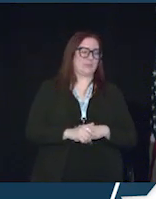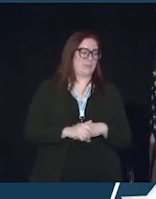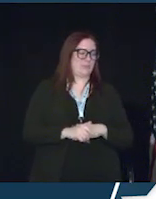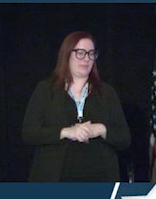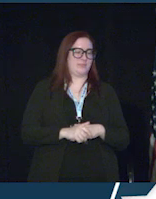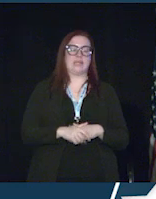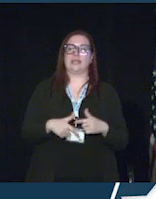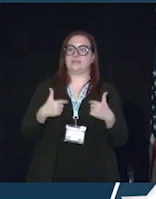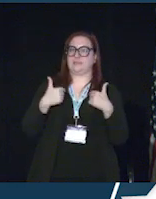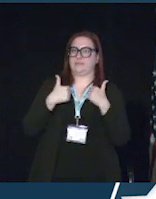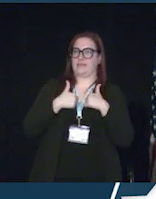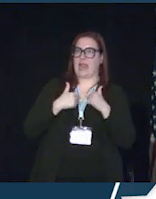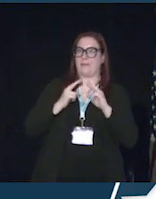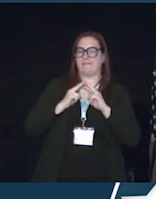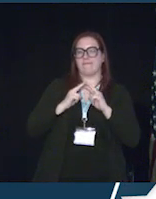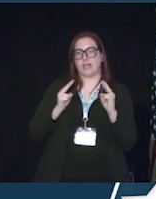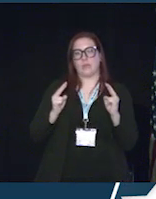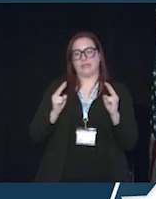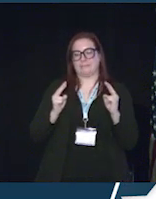I was very